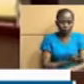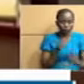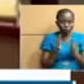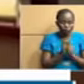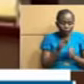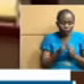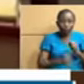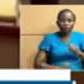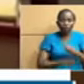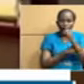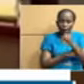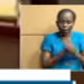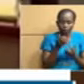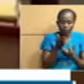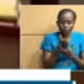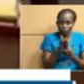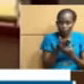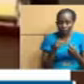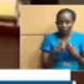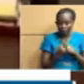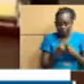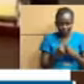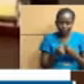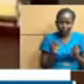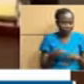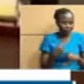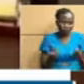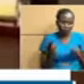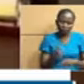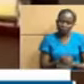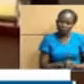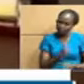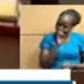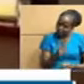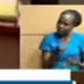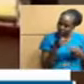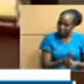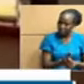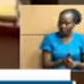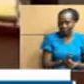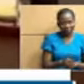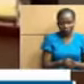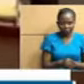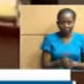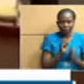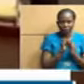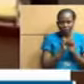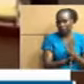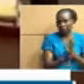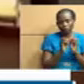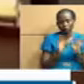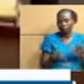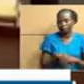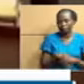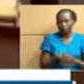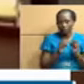gap, it is not going to happen. Or if it happens, it may not be effectively implemented in a